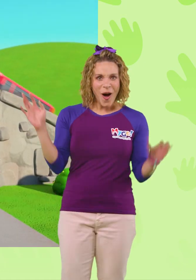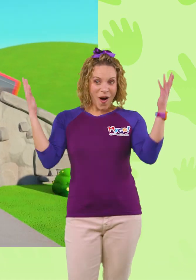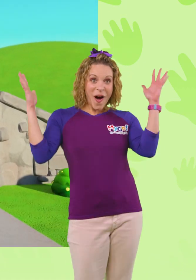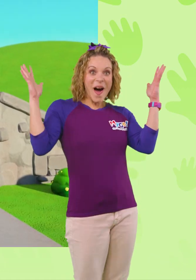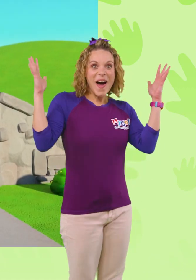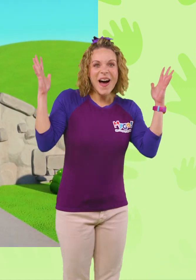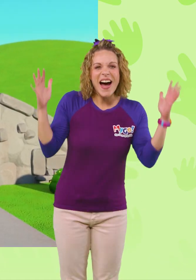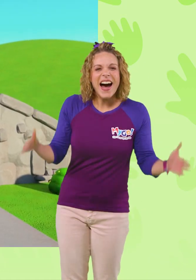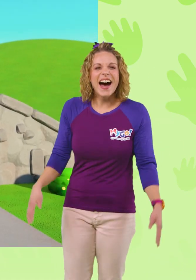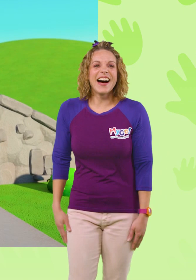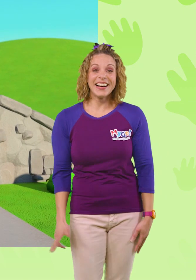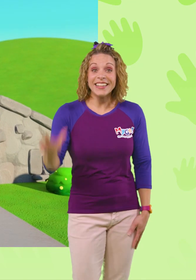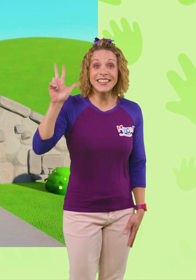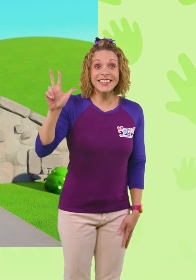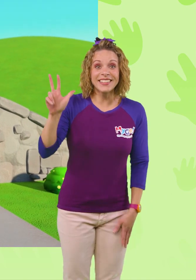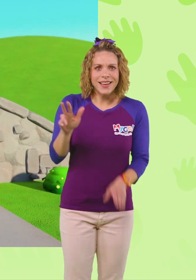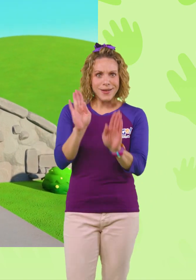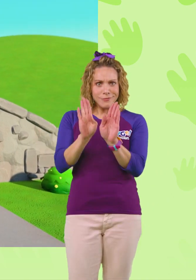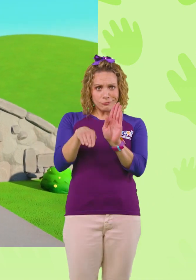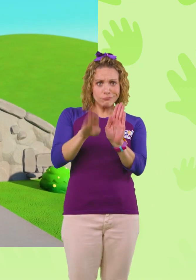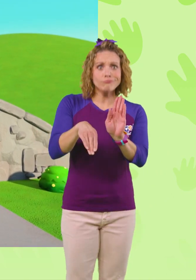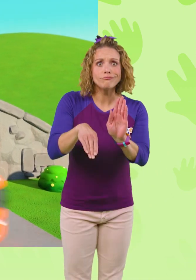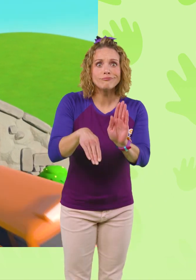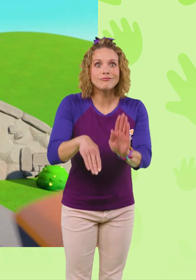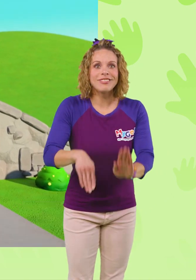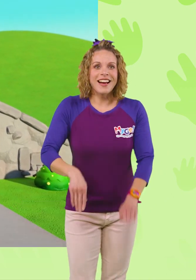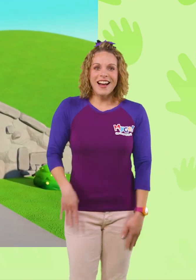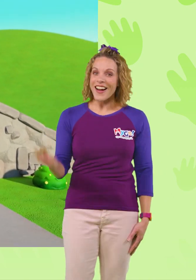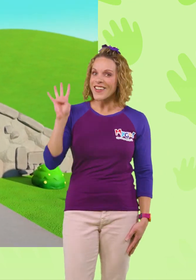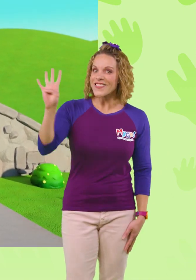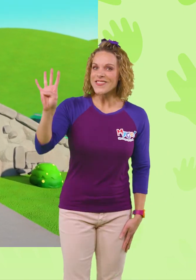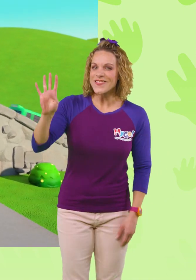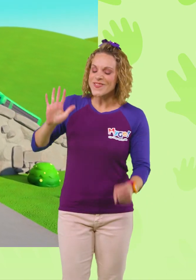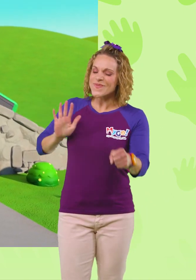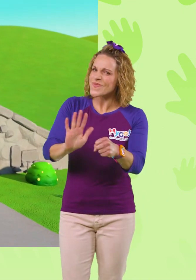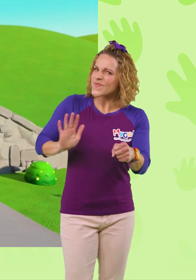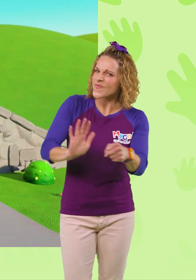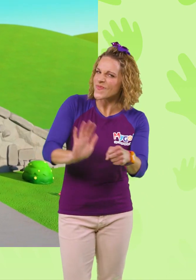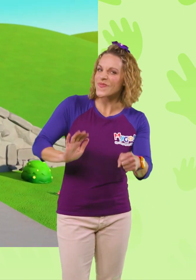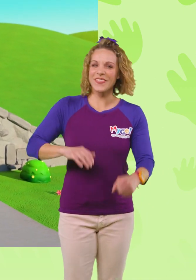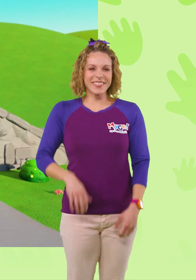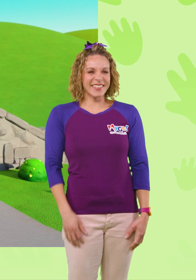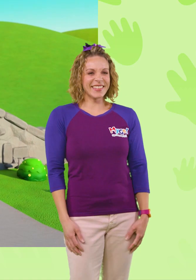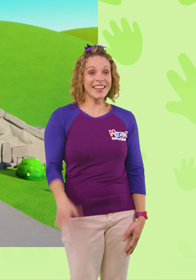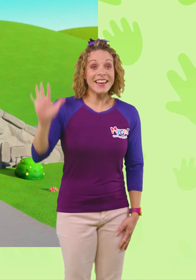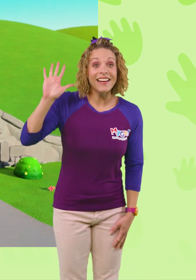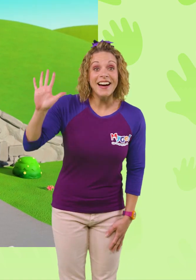Two. Woohoo! Three. Brown. Four. Beep, beep,